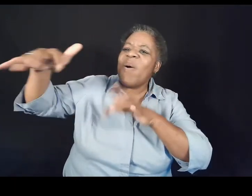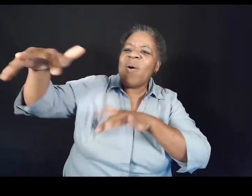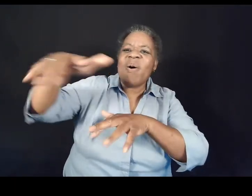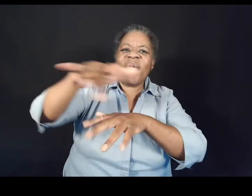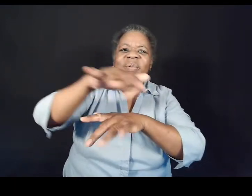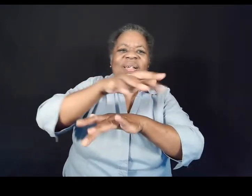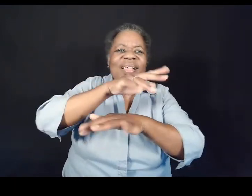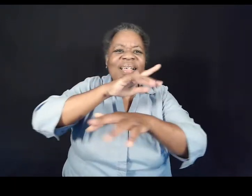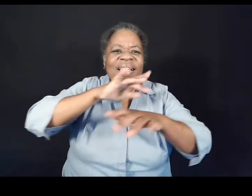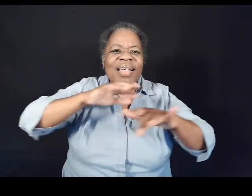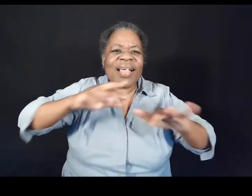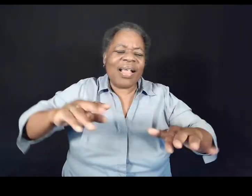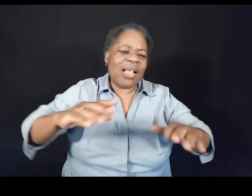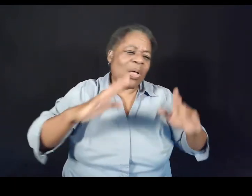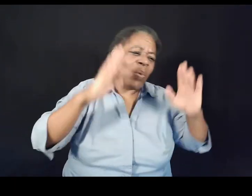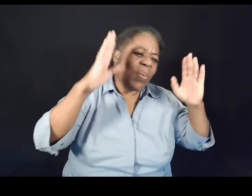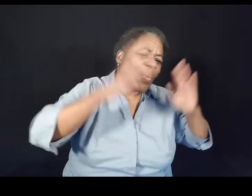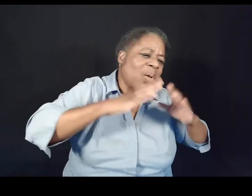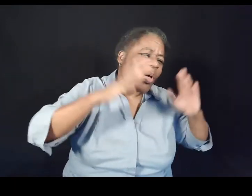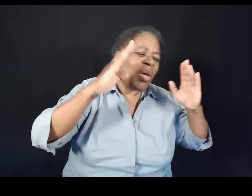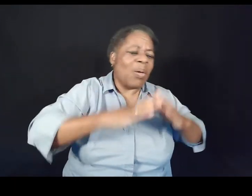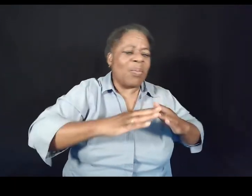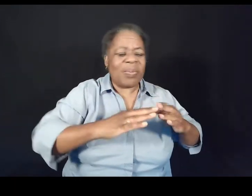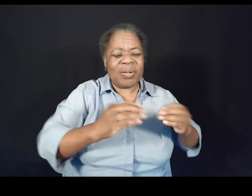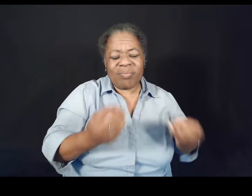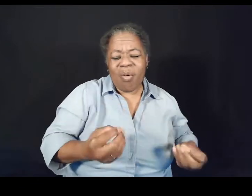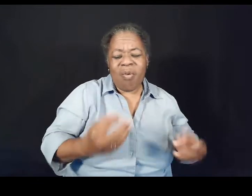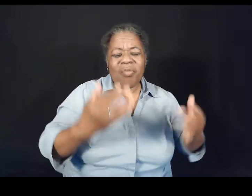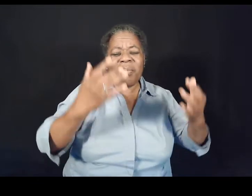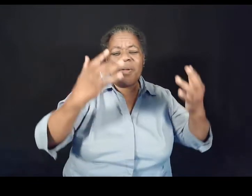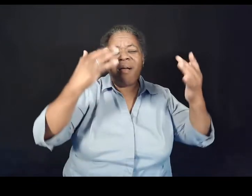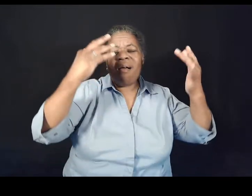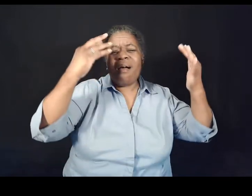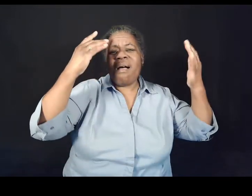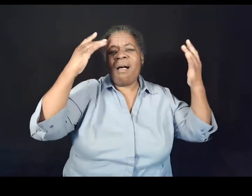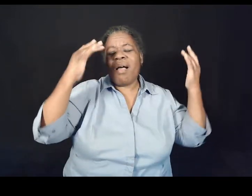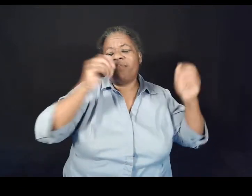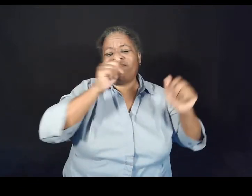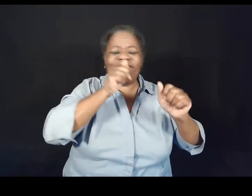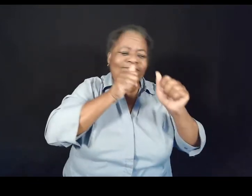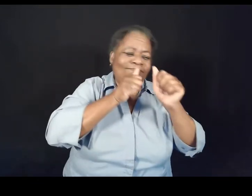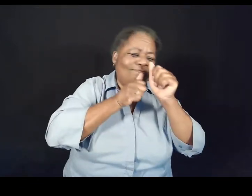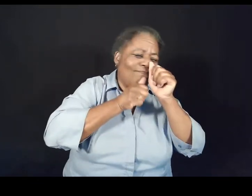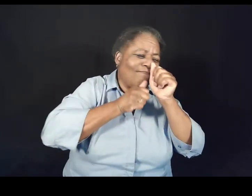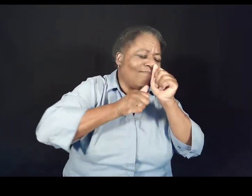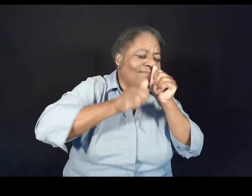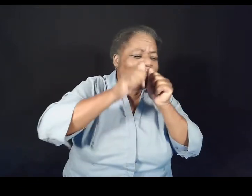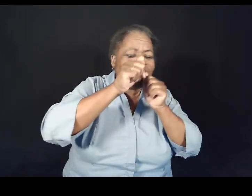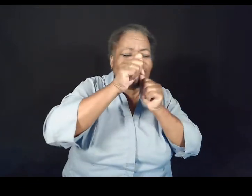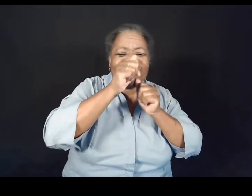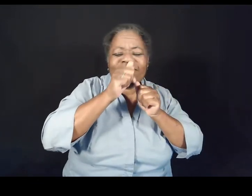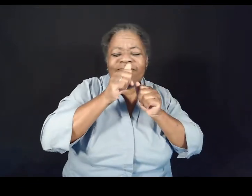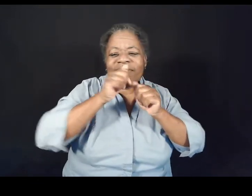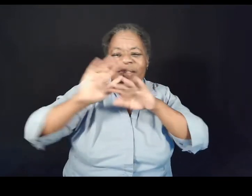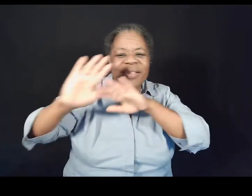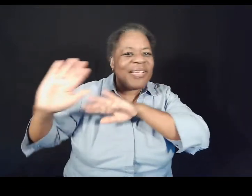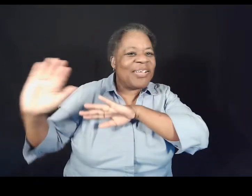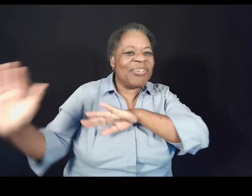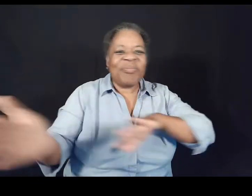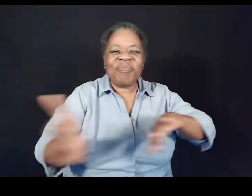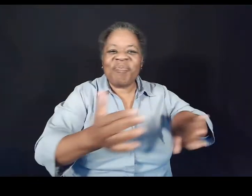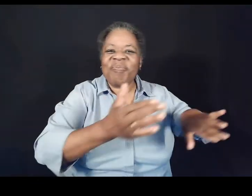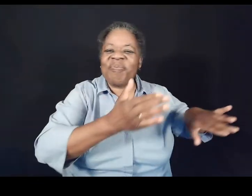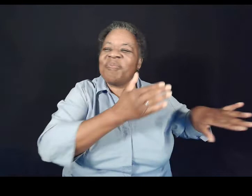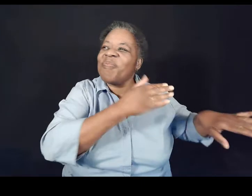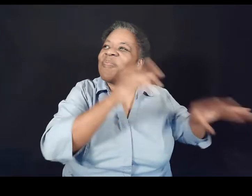to worry. This present suffering, there will be